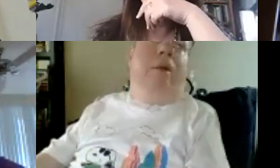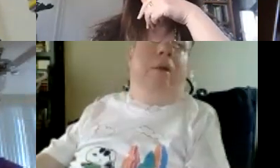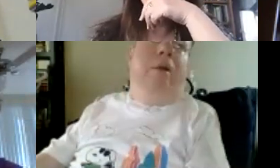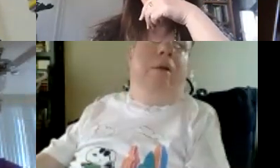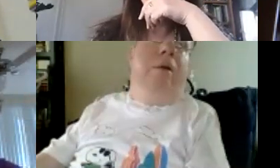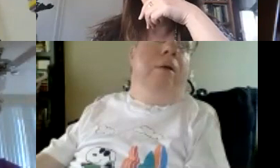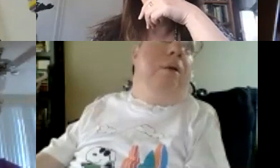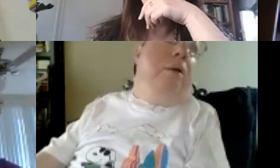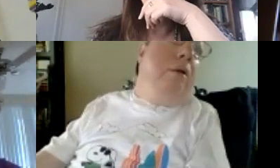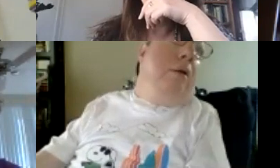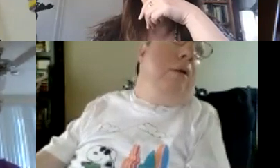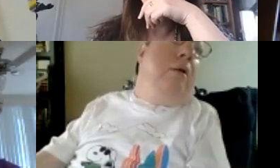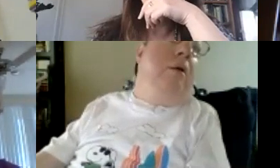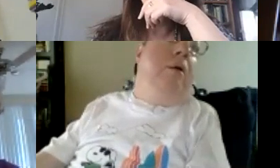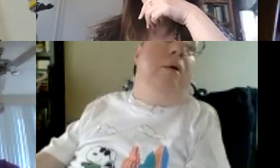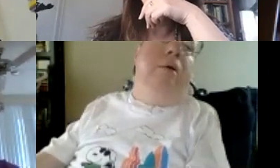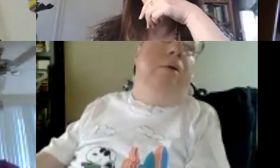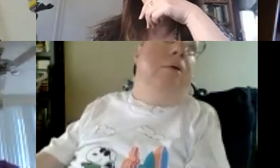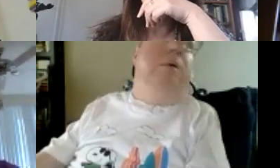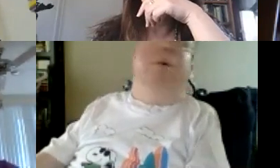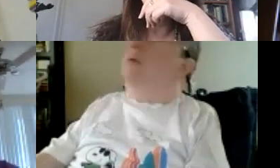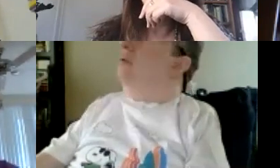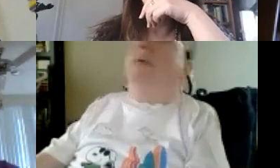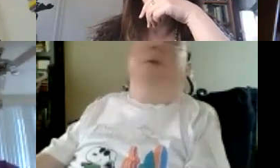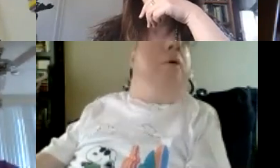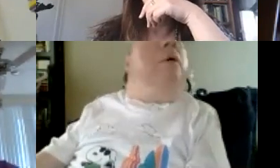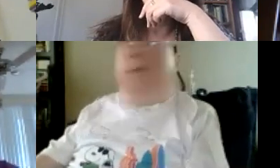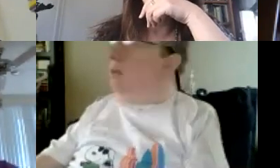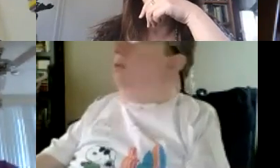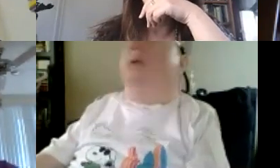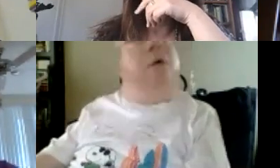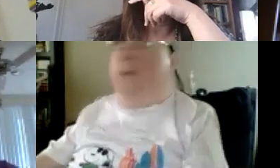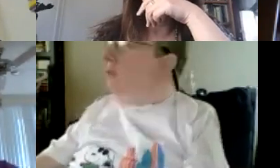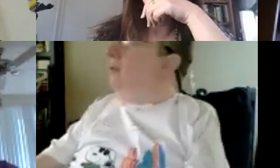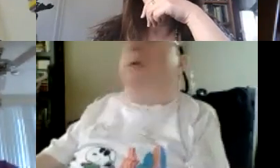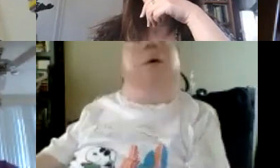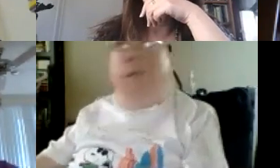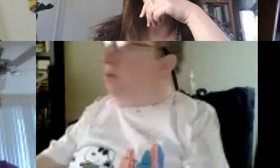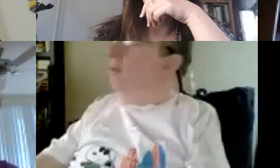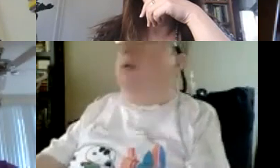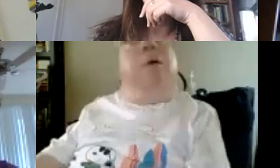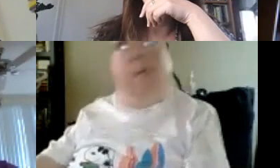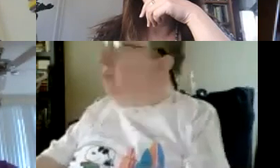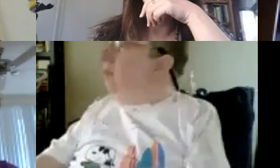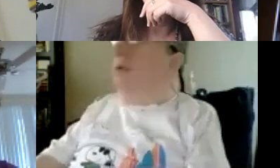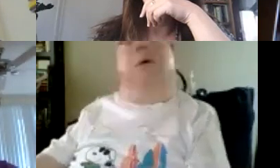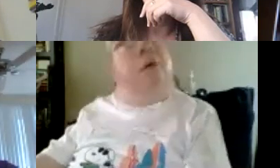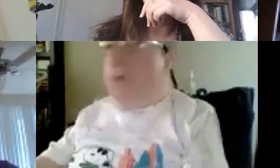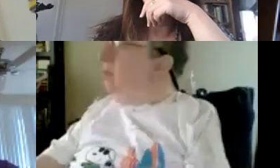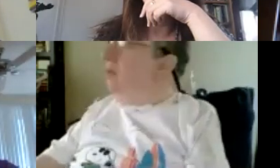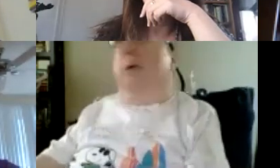want ICU beds full. And if we don't want them full, why are we not choosing the people who will fill